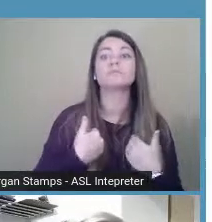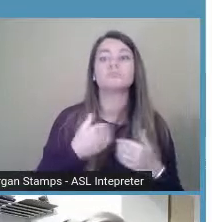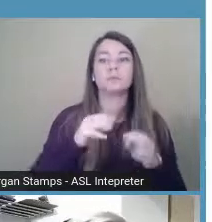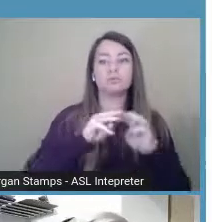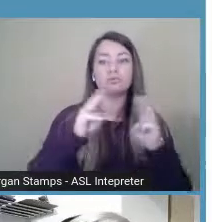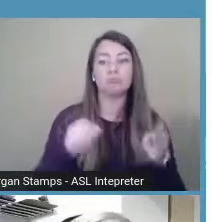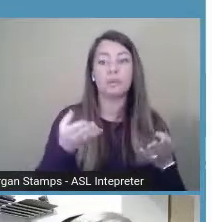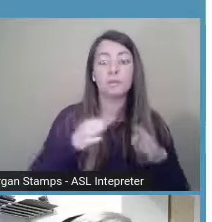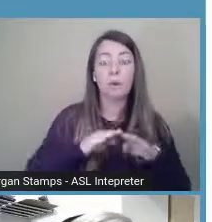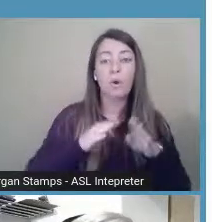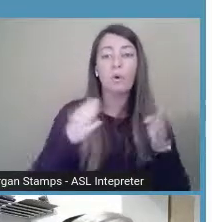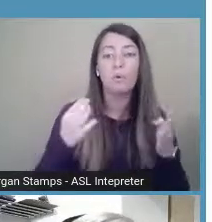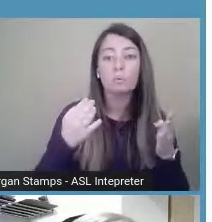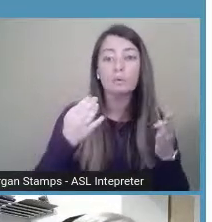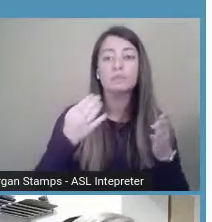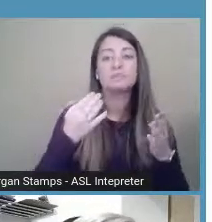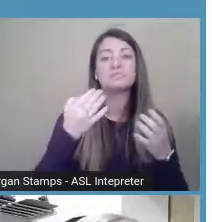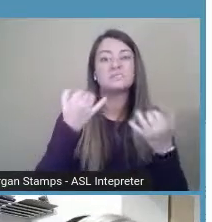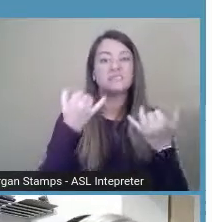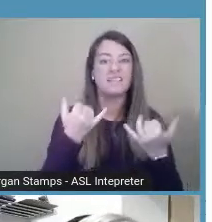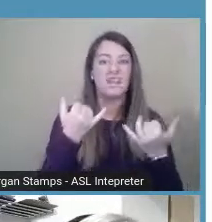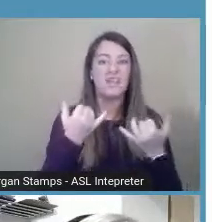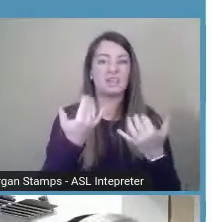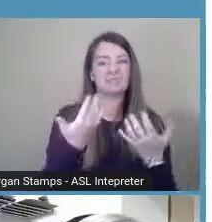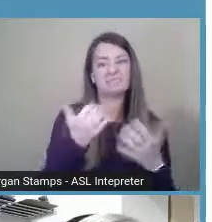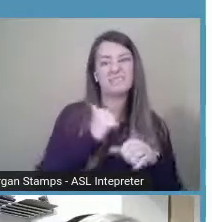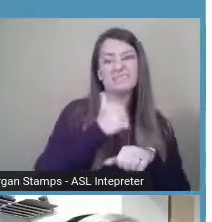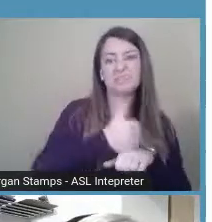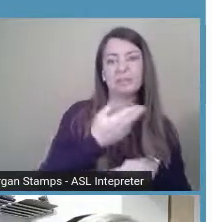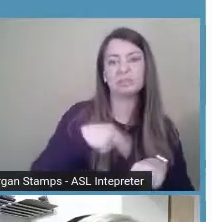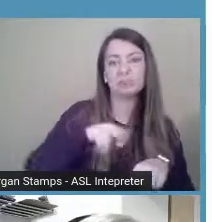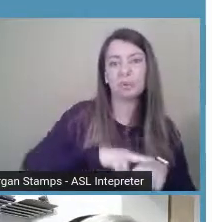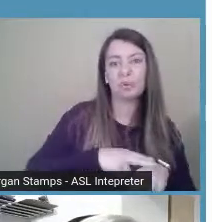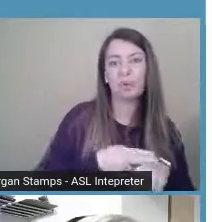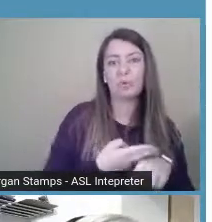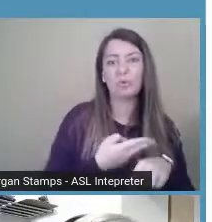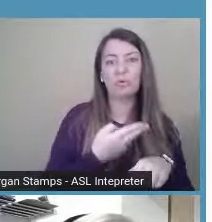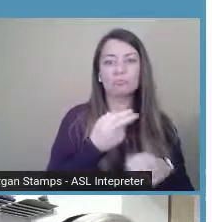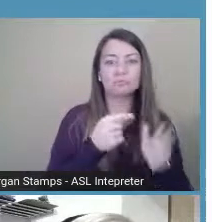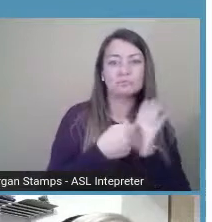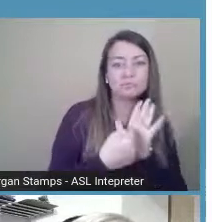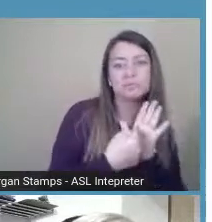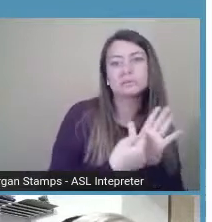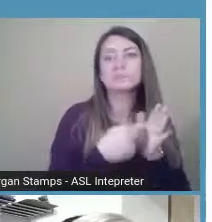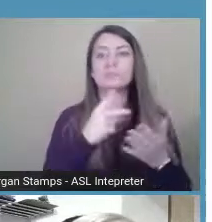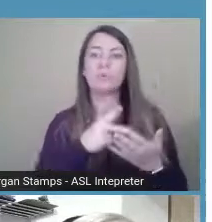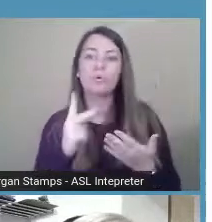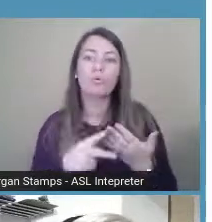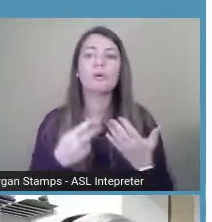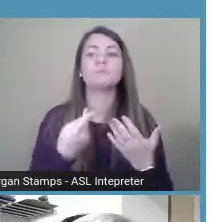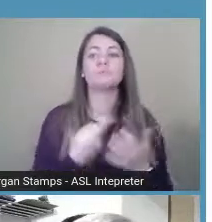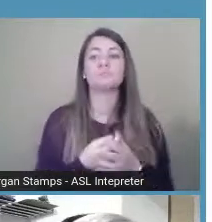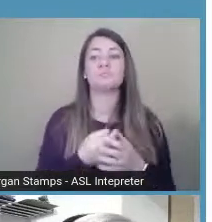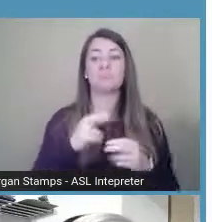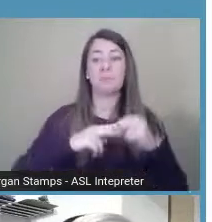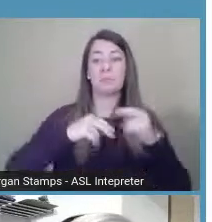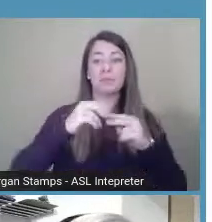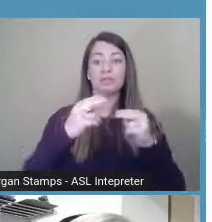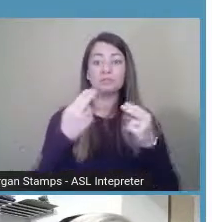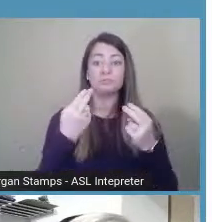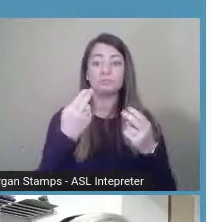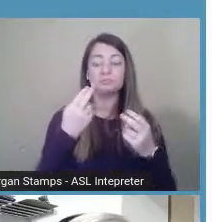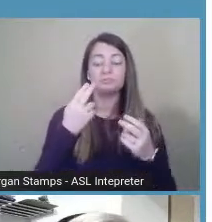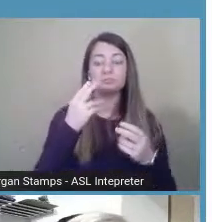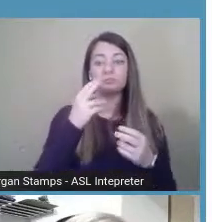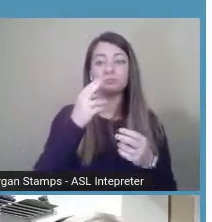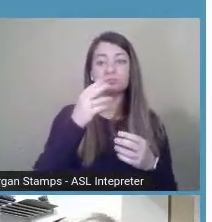businesses, nonprofits, and more. Some of our regular partners and favorite local businesses, like us, were suffering unimaginable